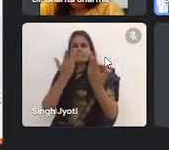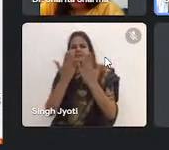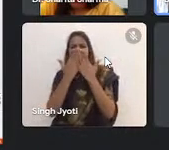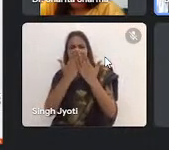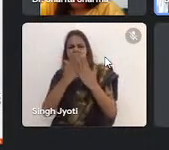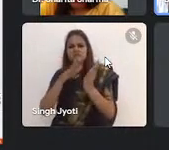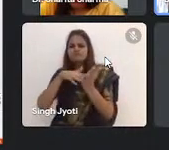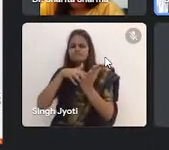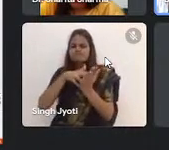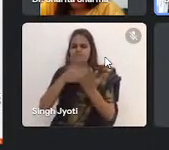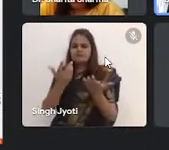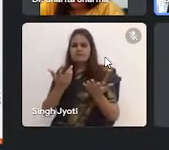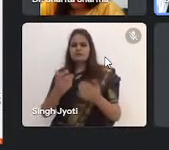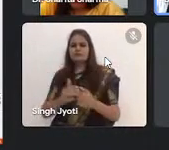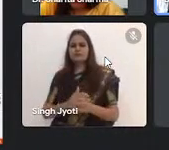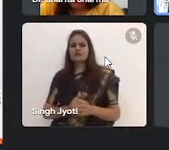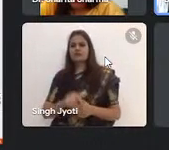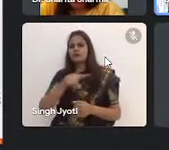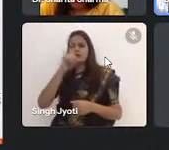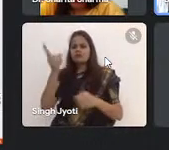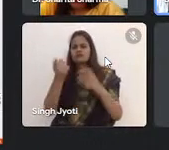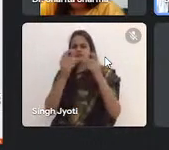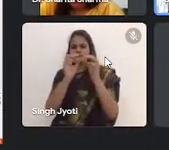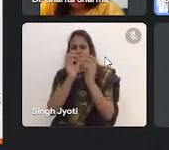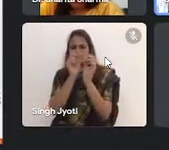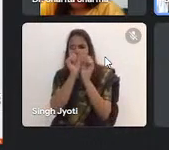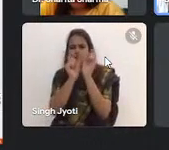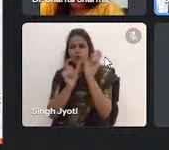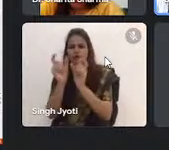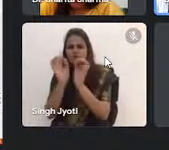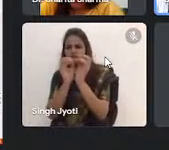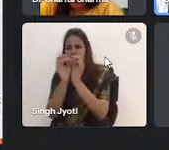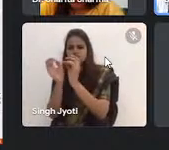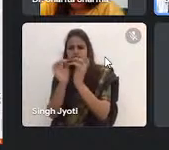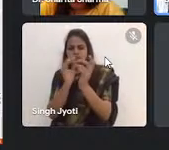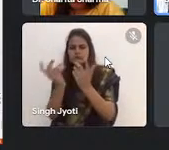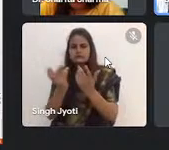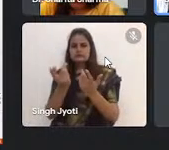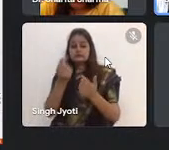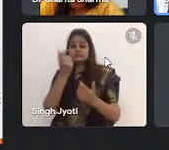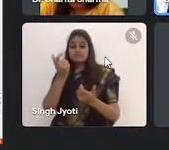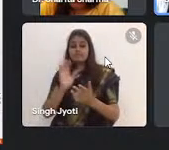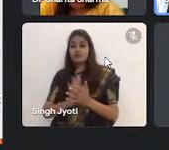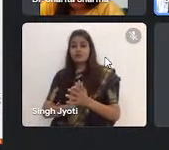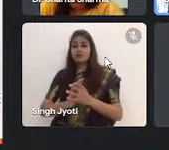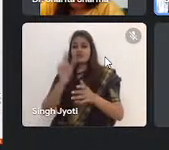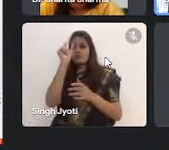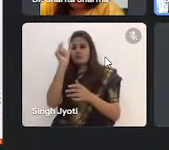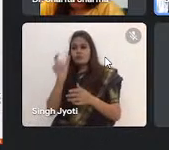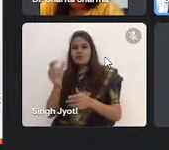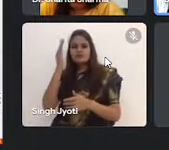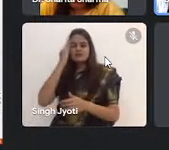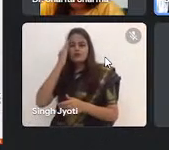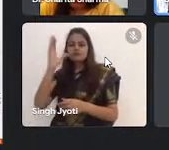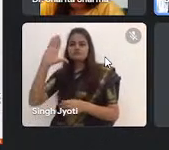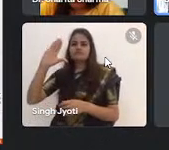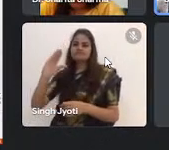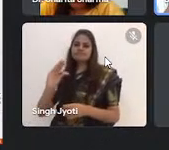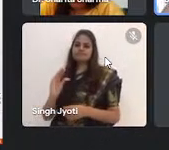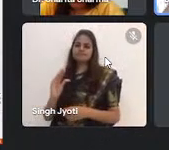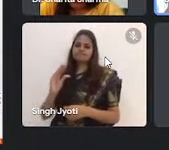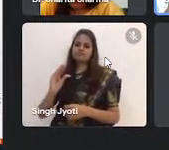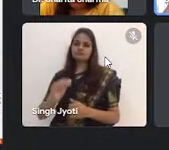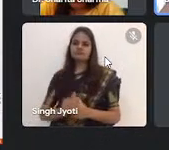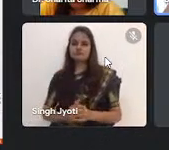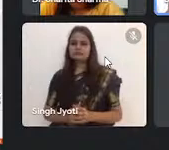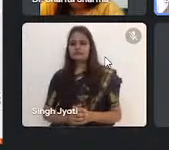literacy, phonological, and spelling tasks. They have smaller vocabularies. On the other